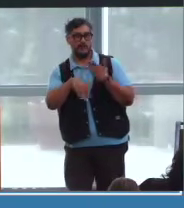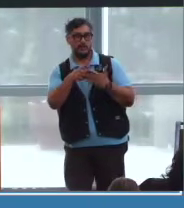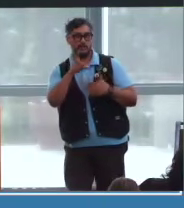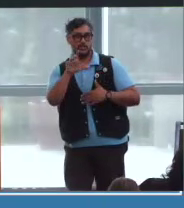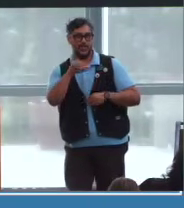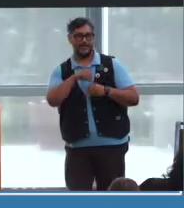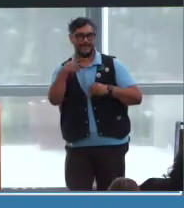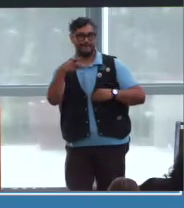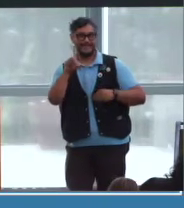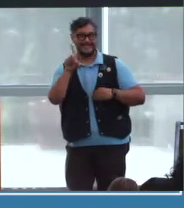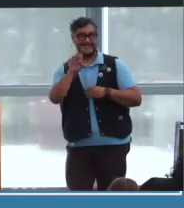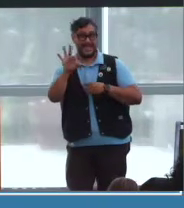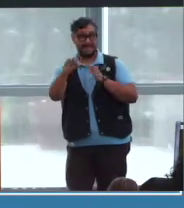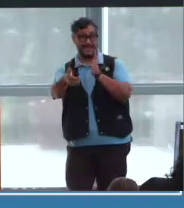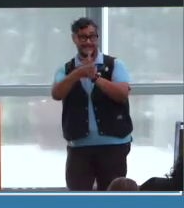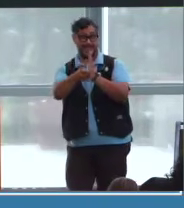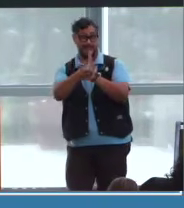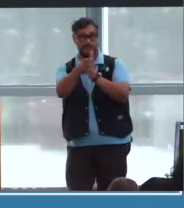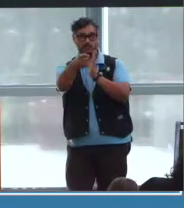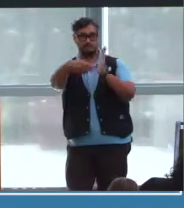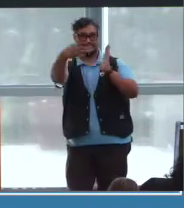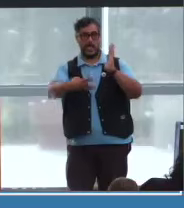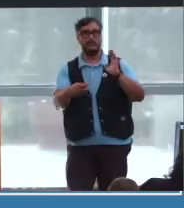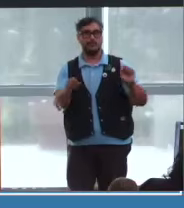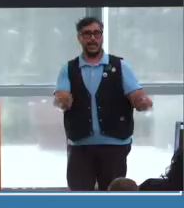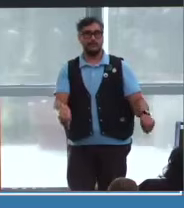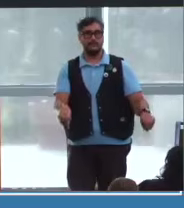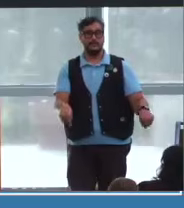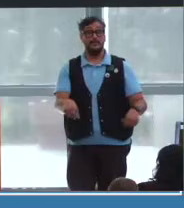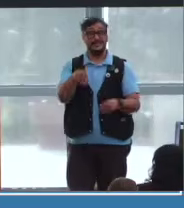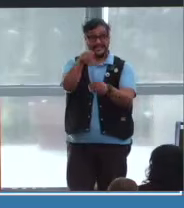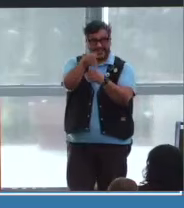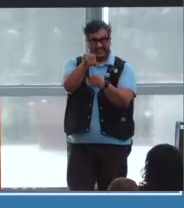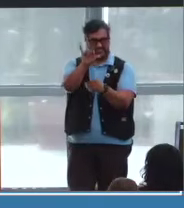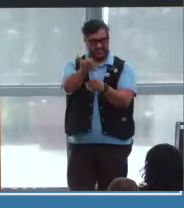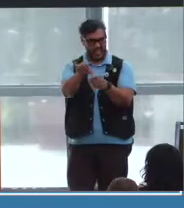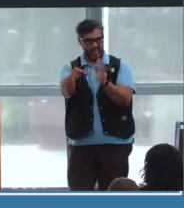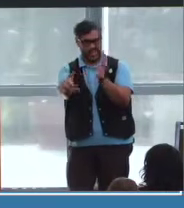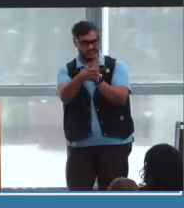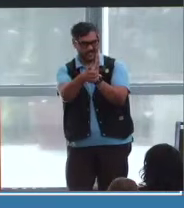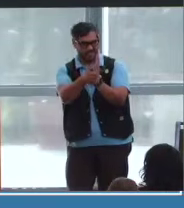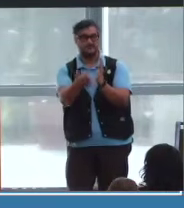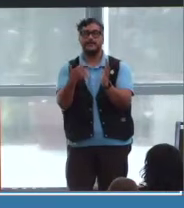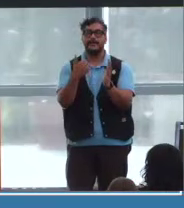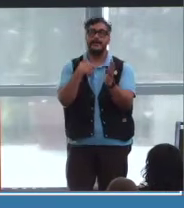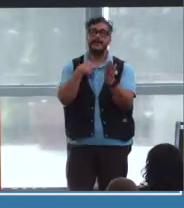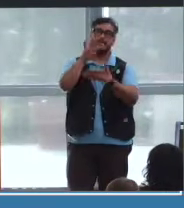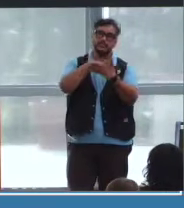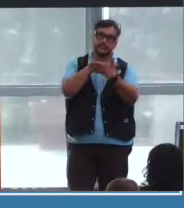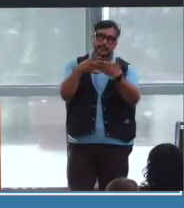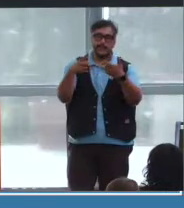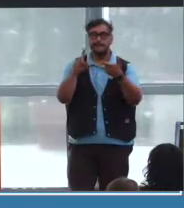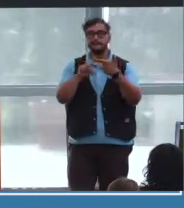in a PDF attached that you can download. In this folder is the agenda, the bios